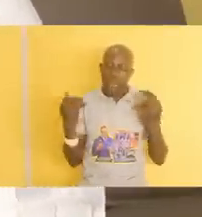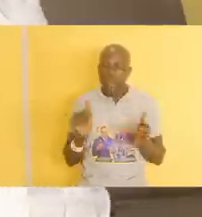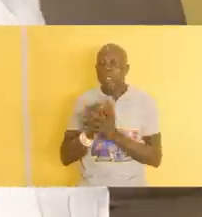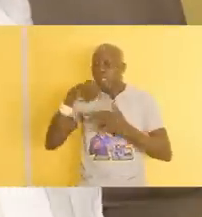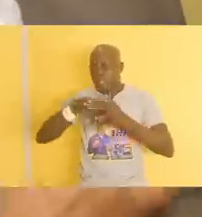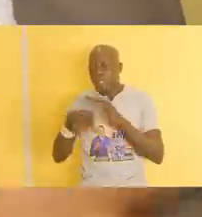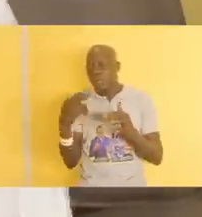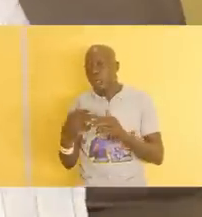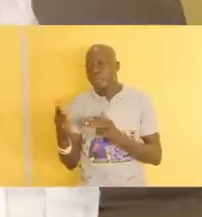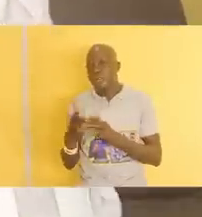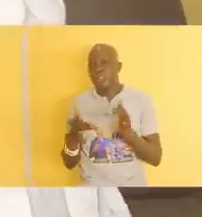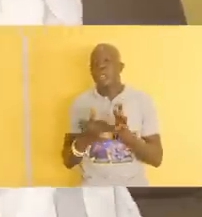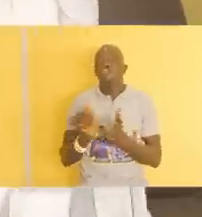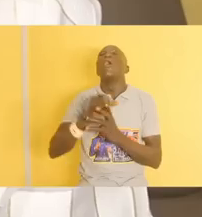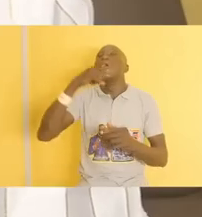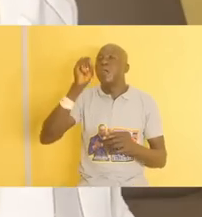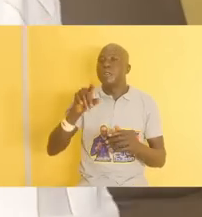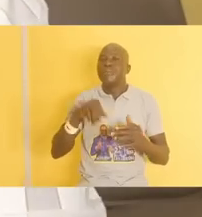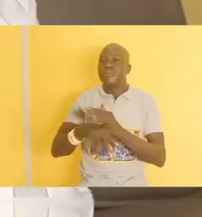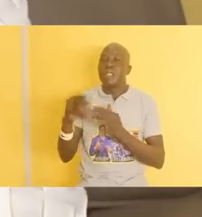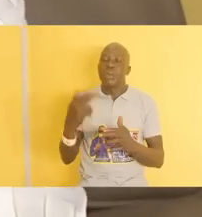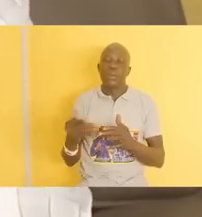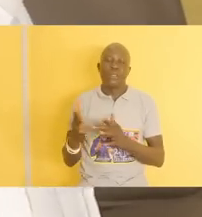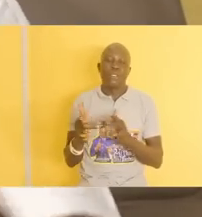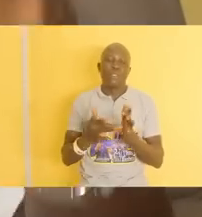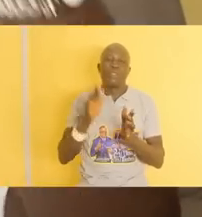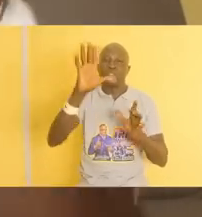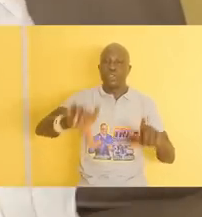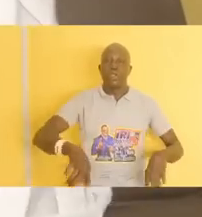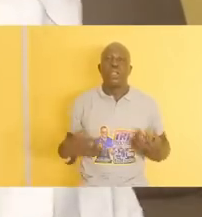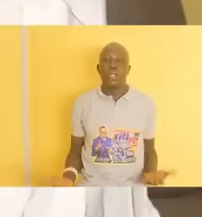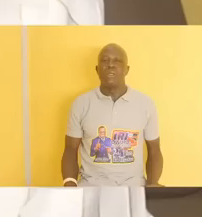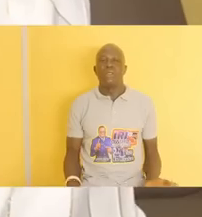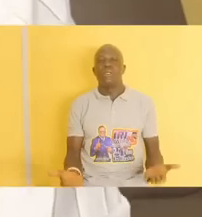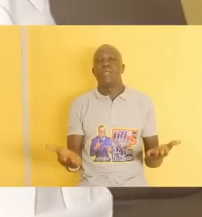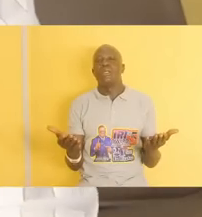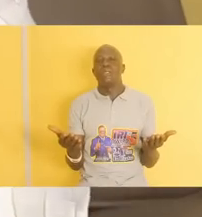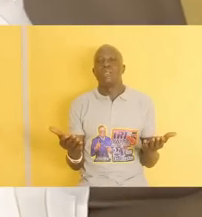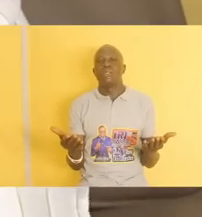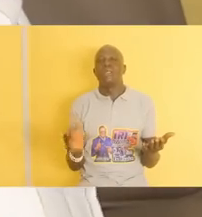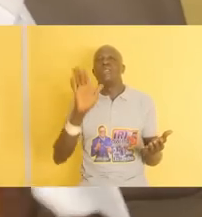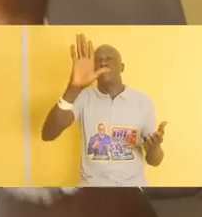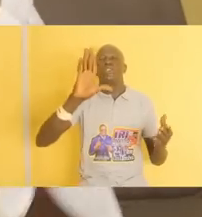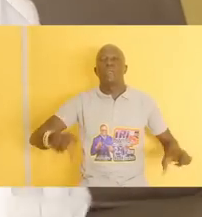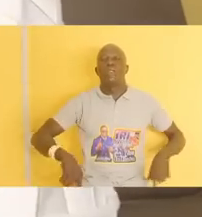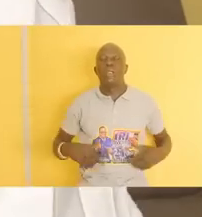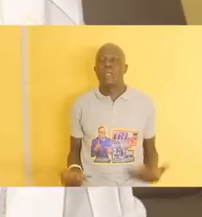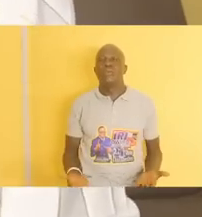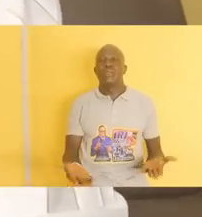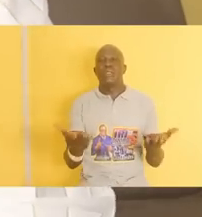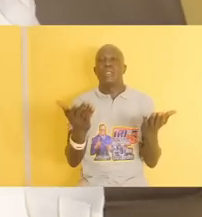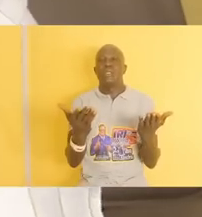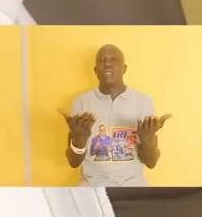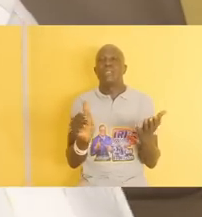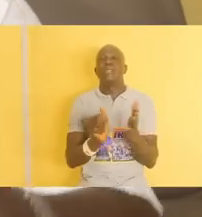Repo la kasanda ya. Kupala se. Lo ko Jesu. Aye re ma dije. Amen. Aye re ma dije.